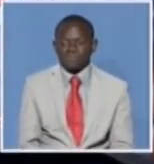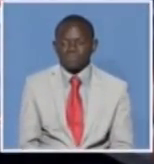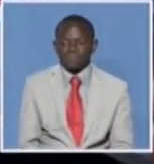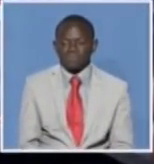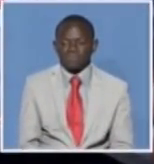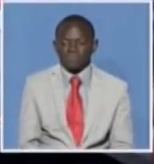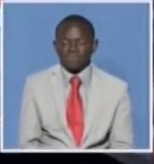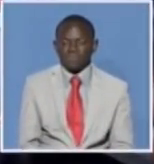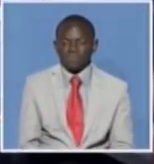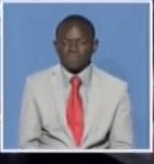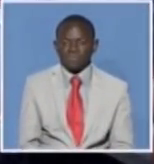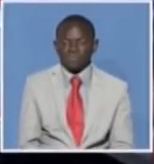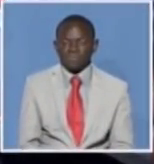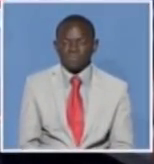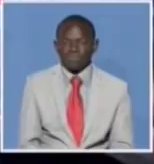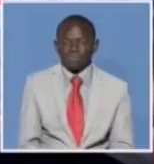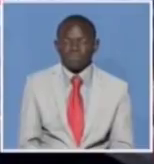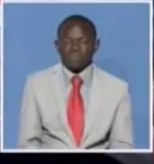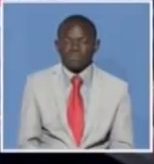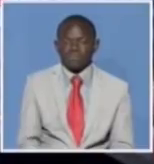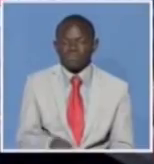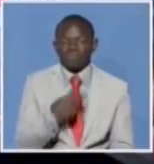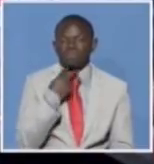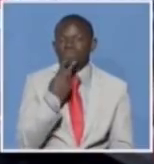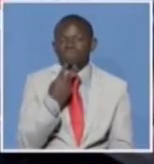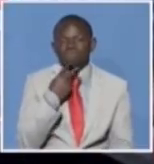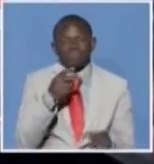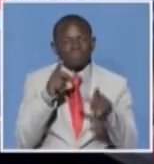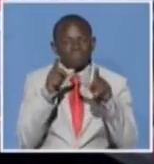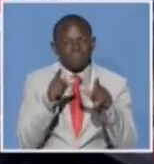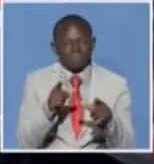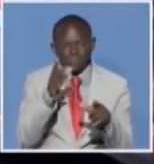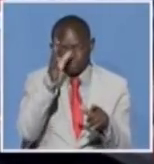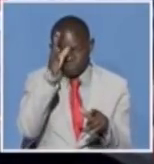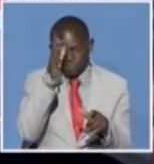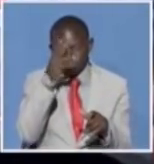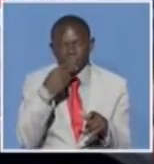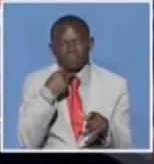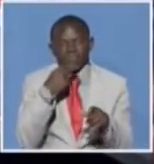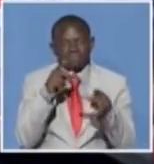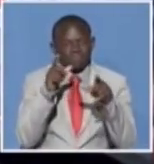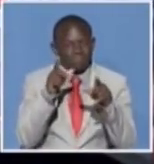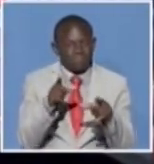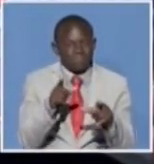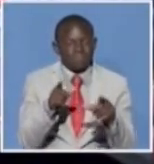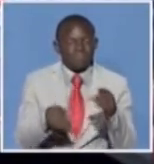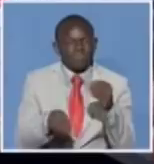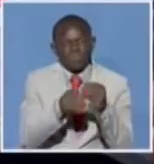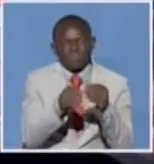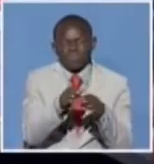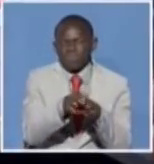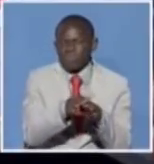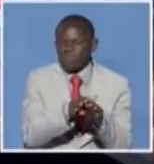and convinced that we will get to where we want to go as a country and as a people. And we are determined, and